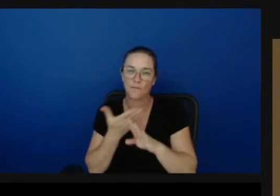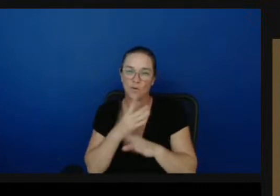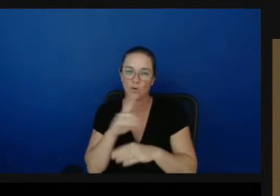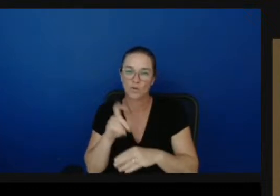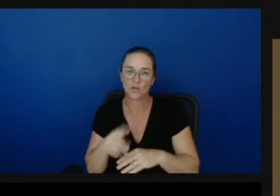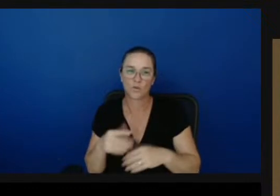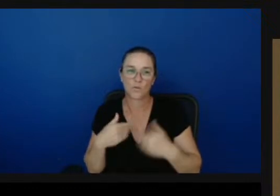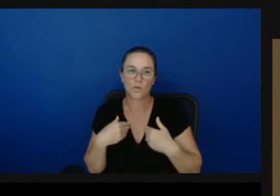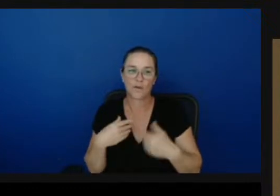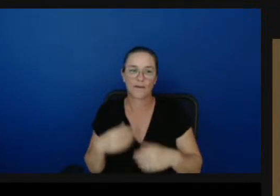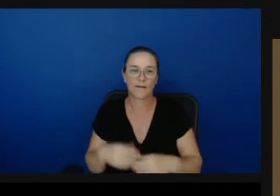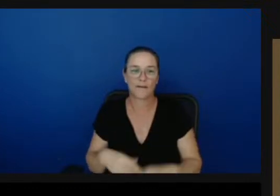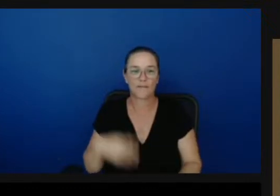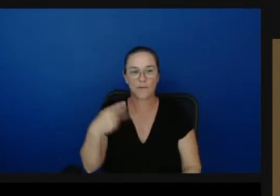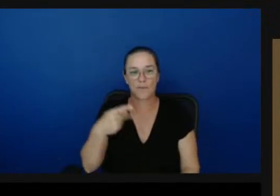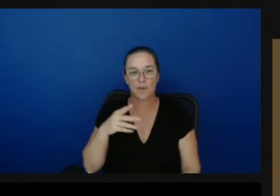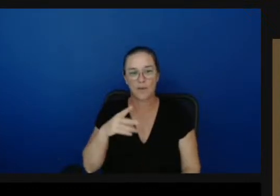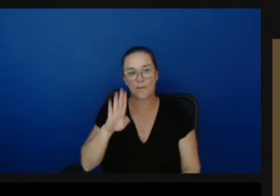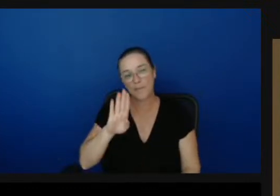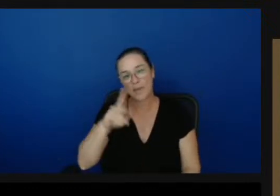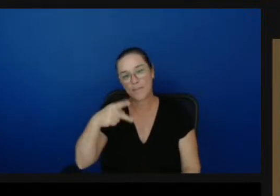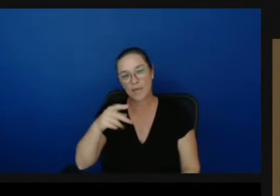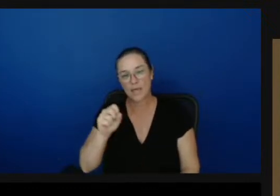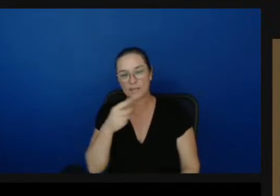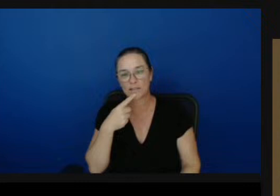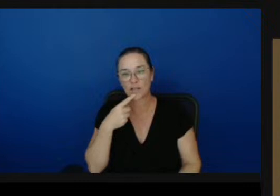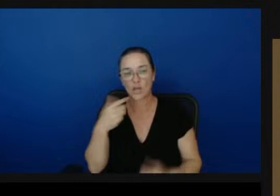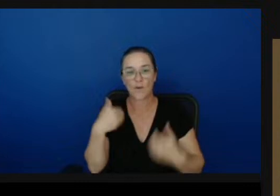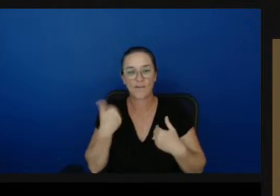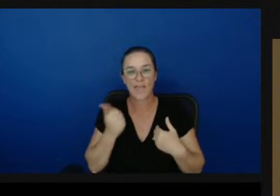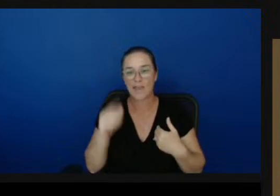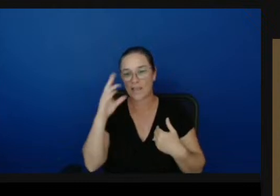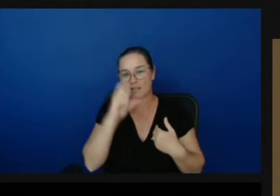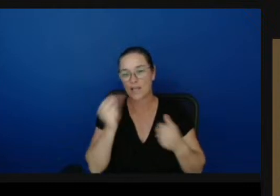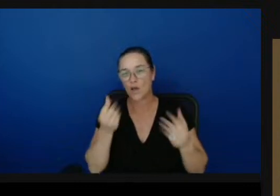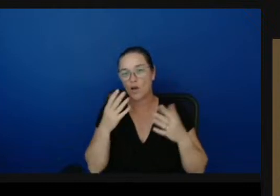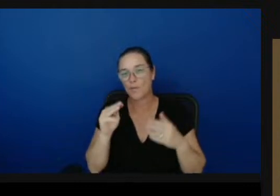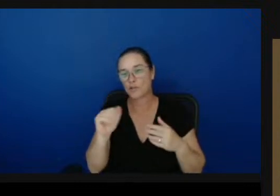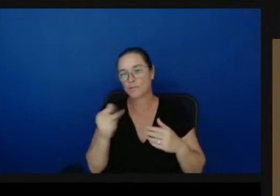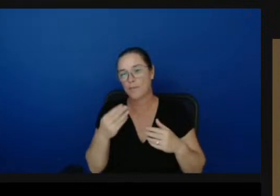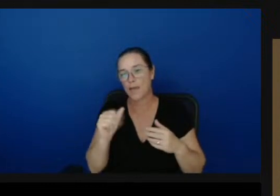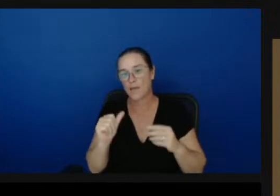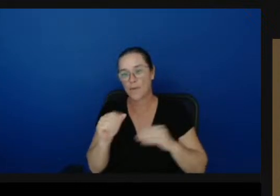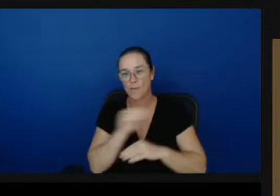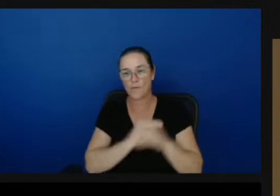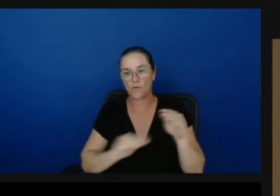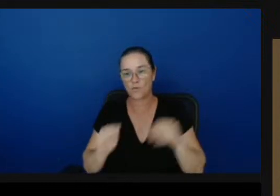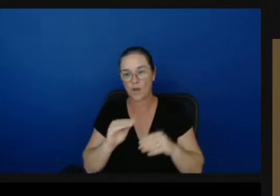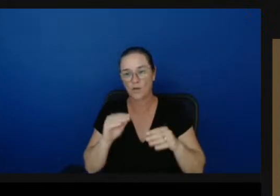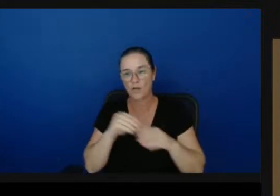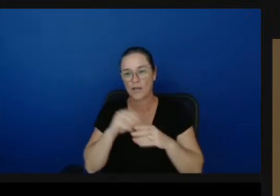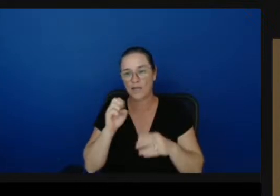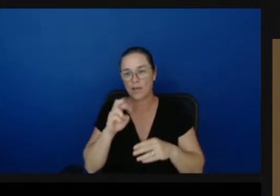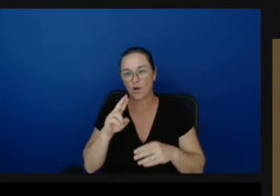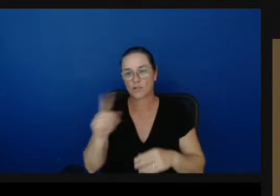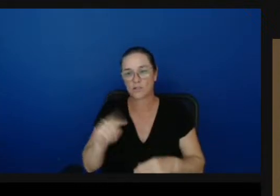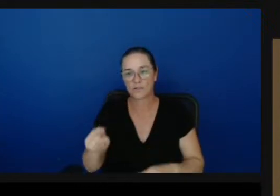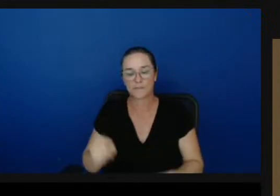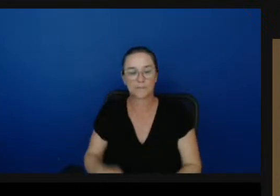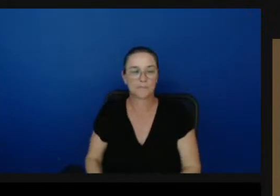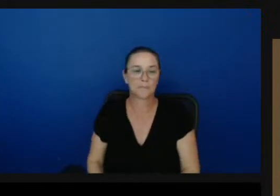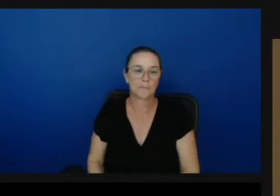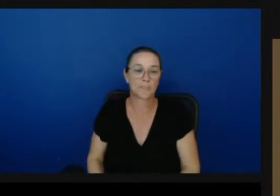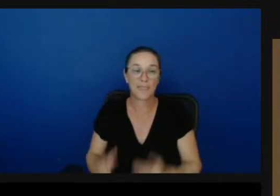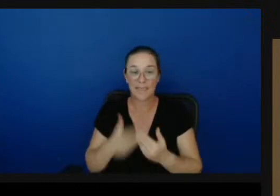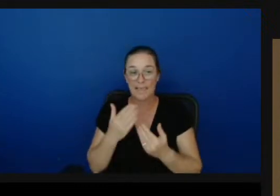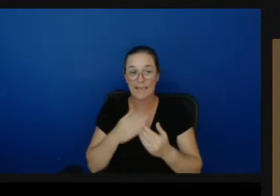with BPS, who asks, do we have any estimates of how much magma was displaced into the drift zone? Easy